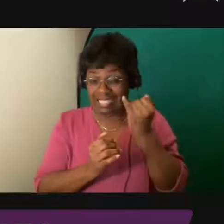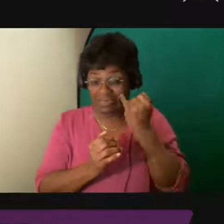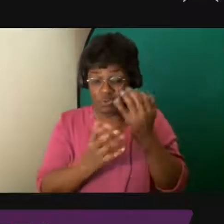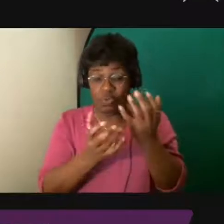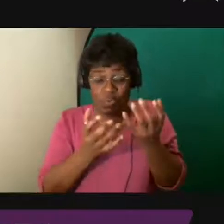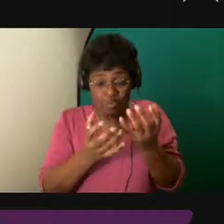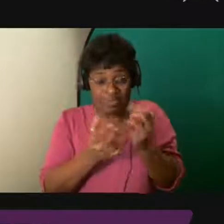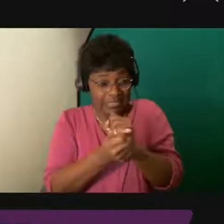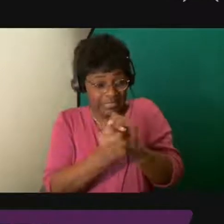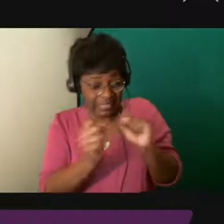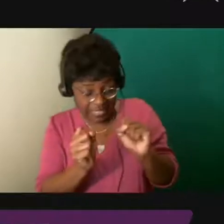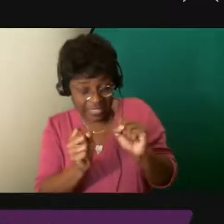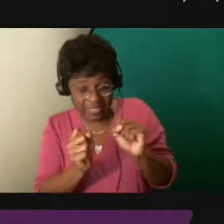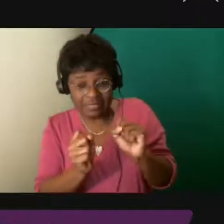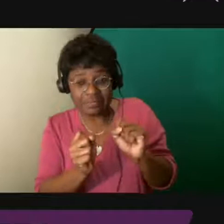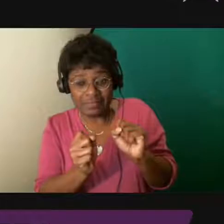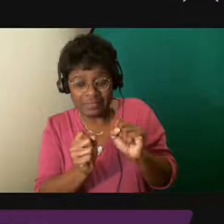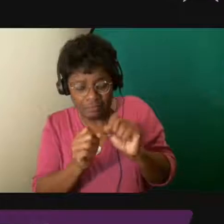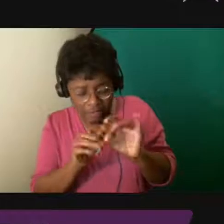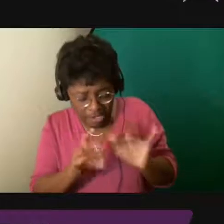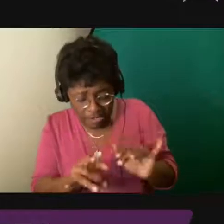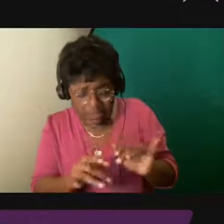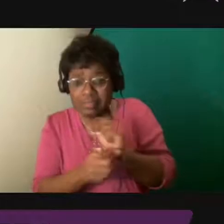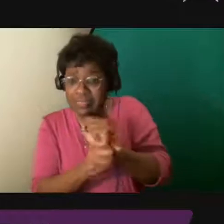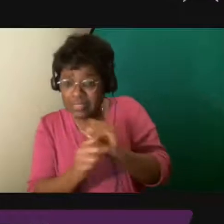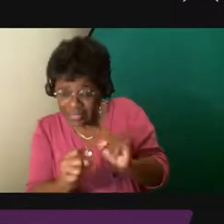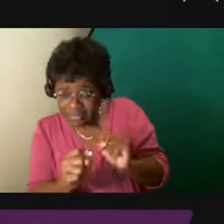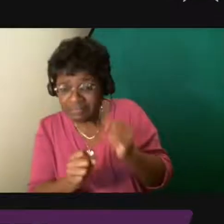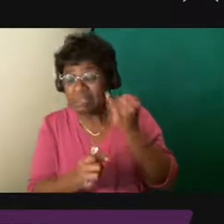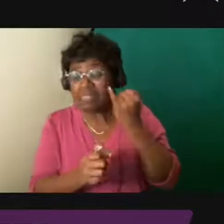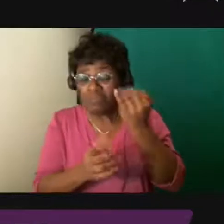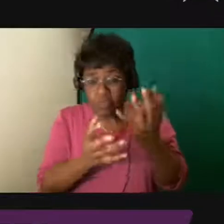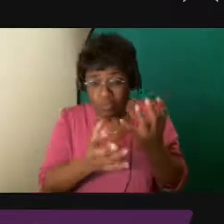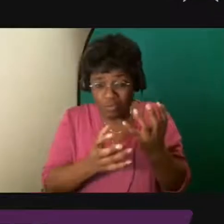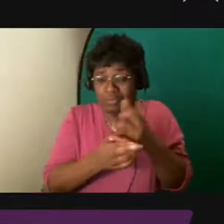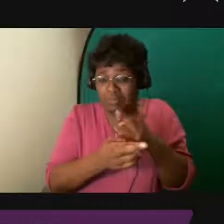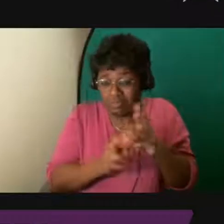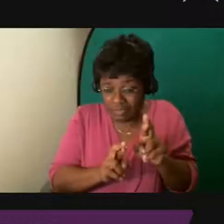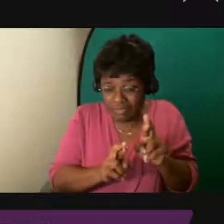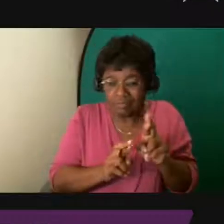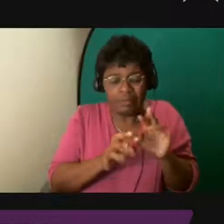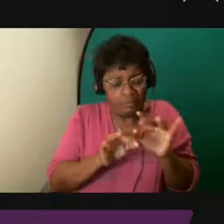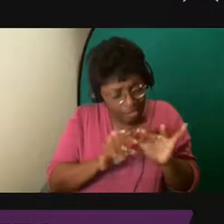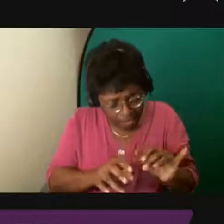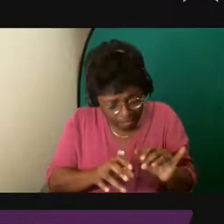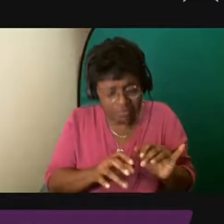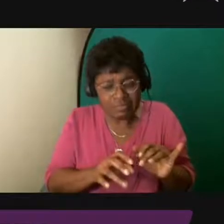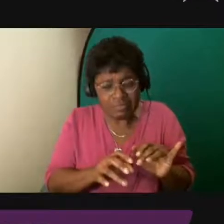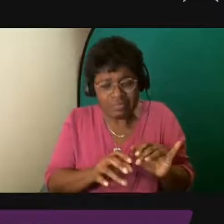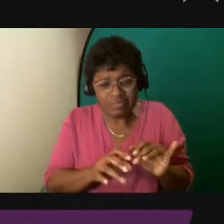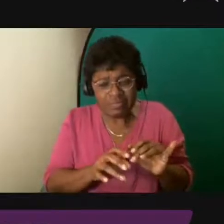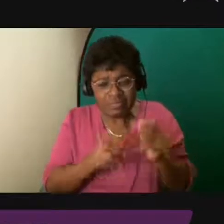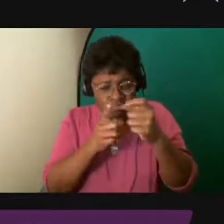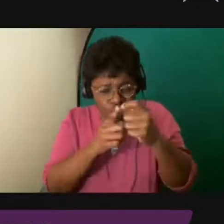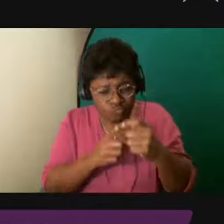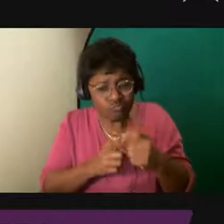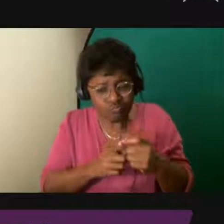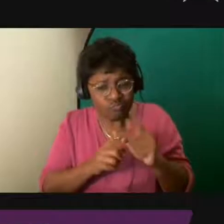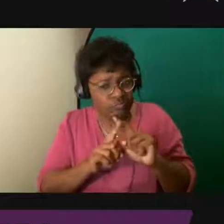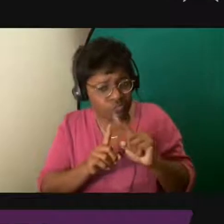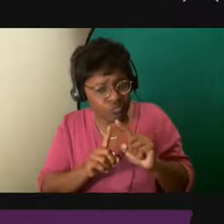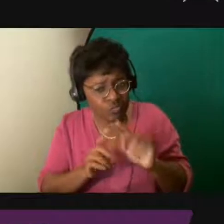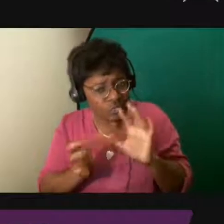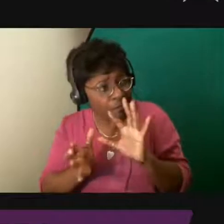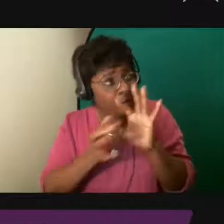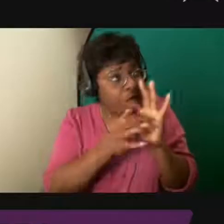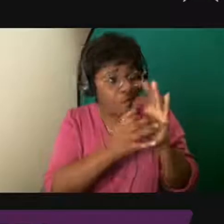chat, type saved. If you want to be restored in the chat, type restored. And thirdly, if you want to